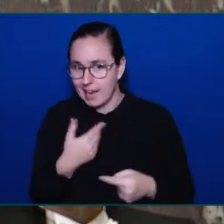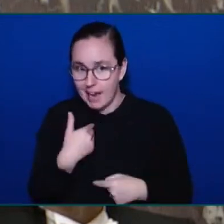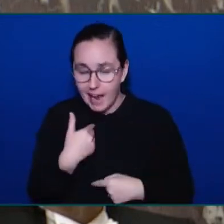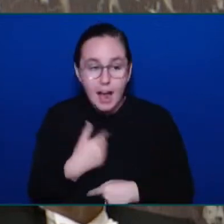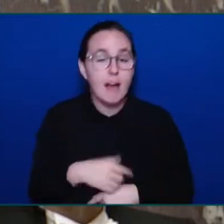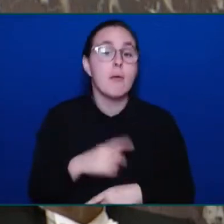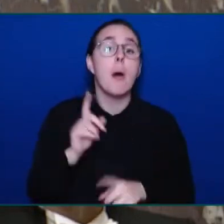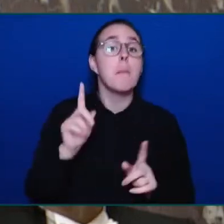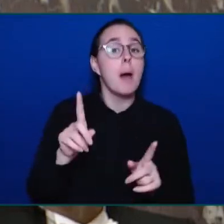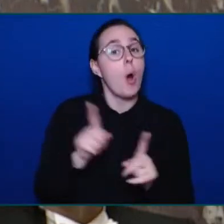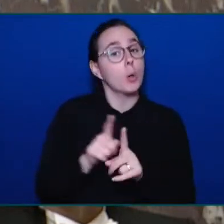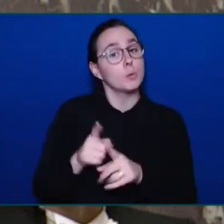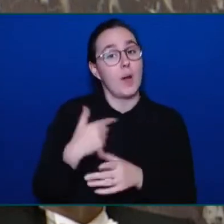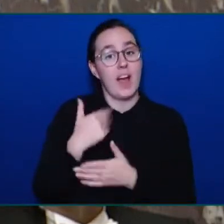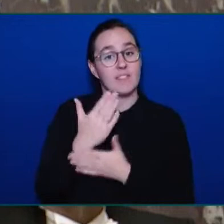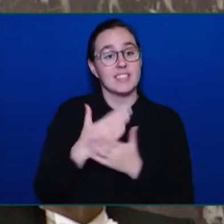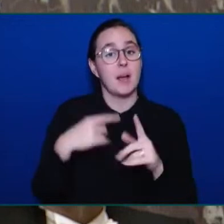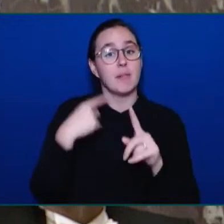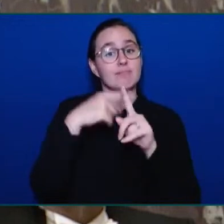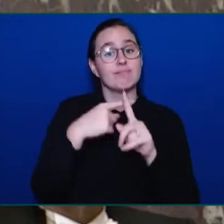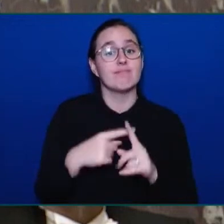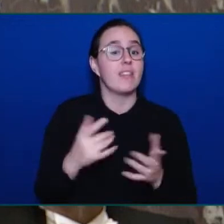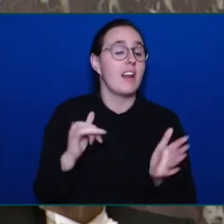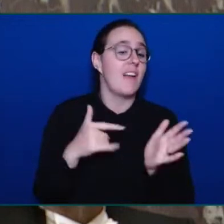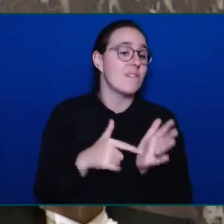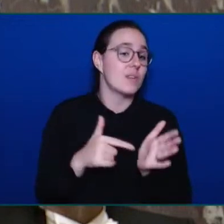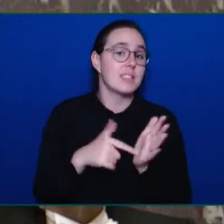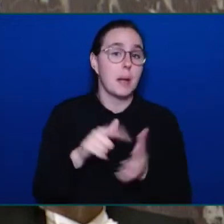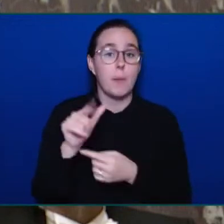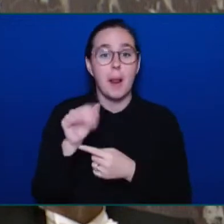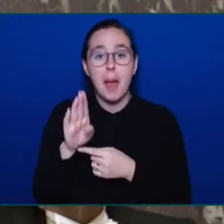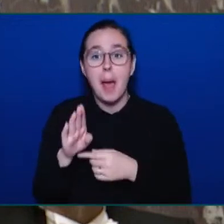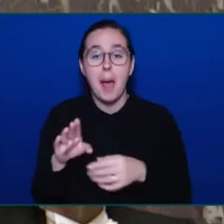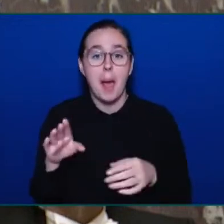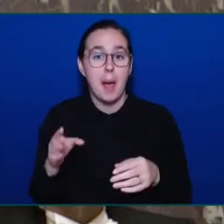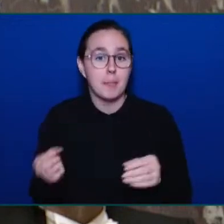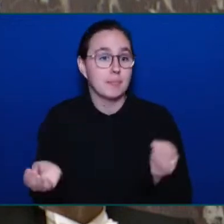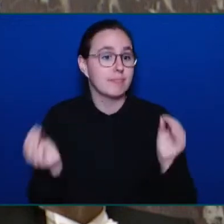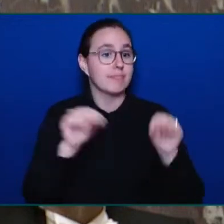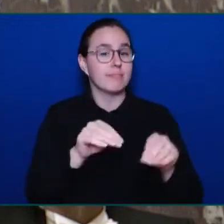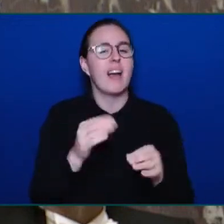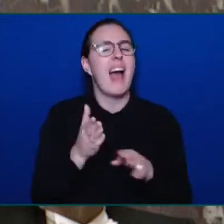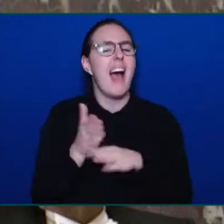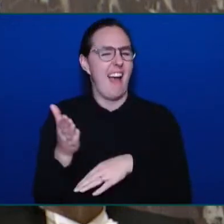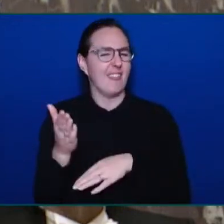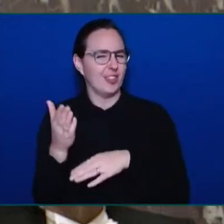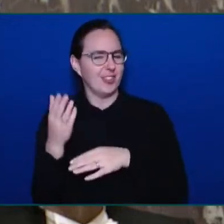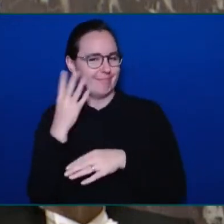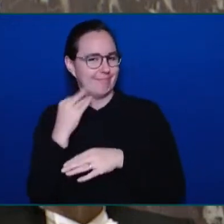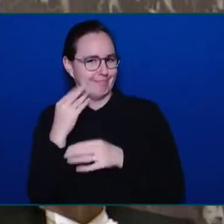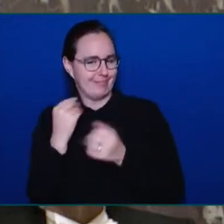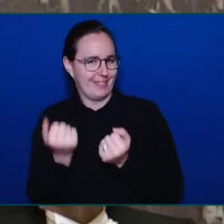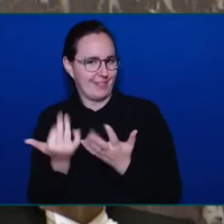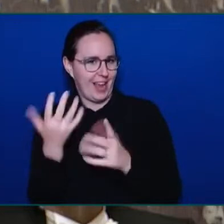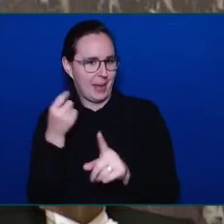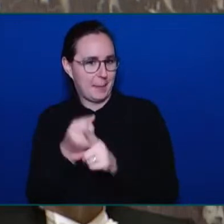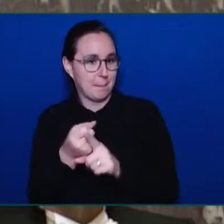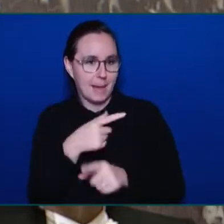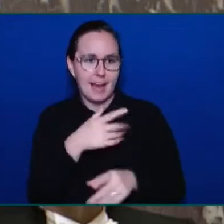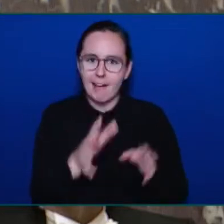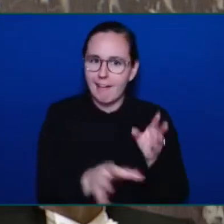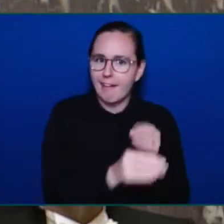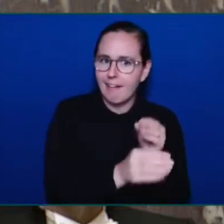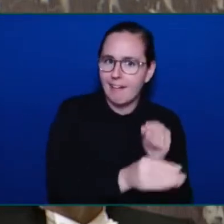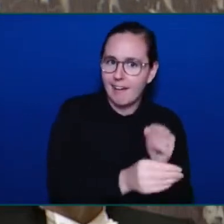fire. So I just wanted to say that I can't believe I have no time left, but I just wanted to say thanks to the Premier